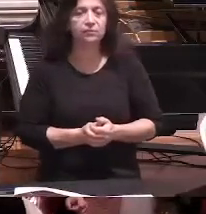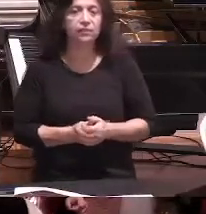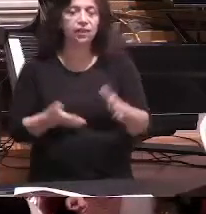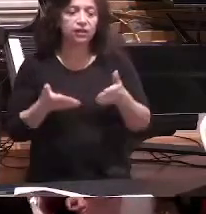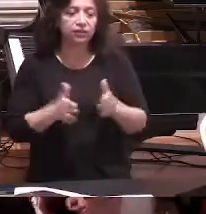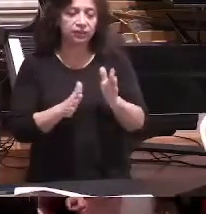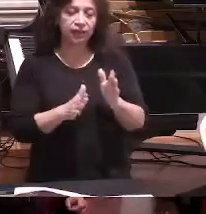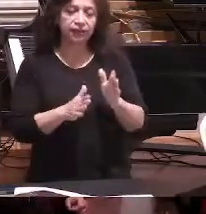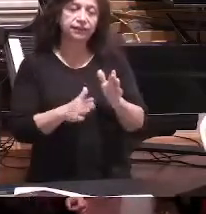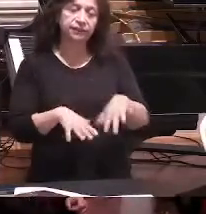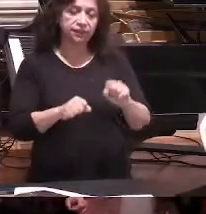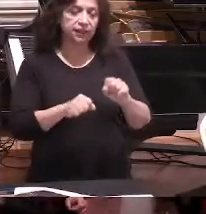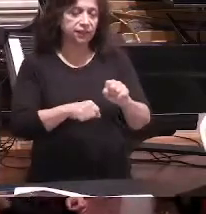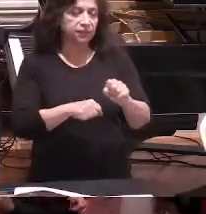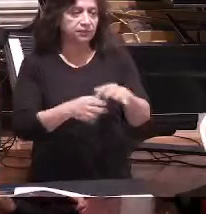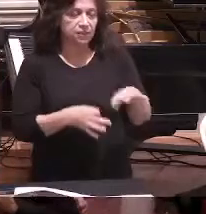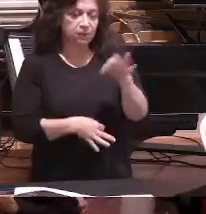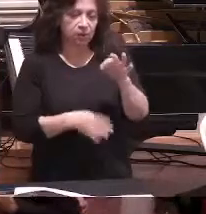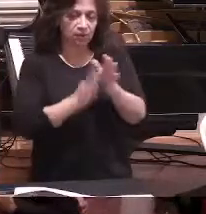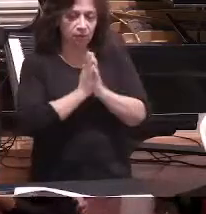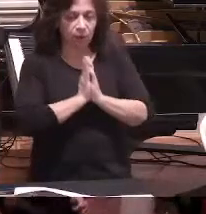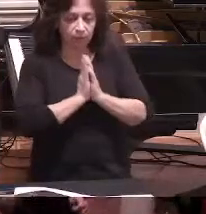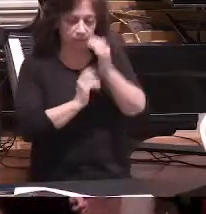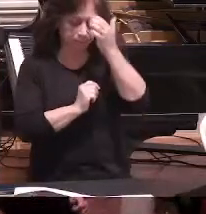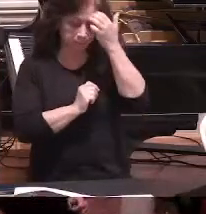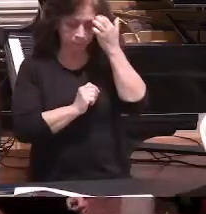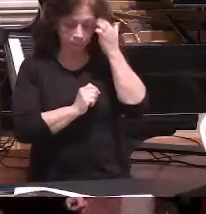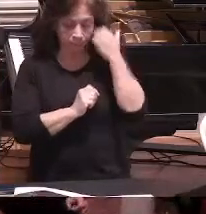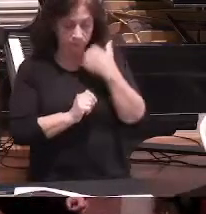us enter into a spirit of prayer.